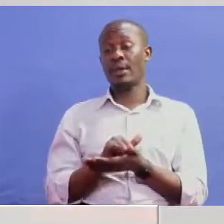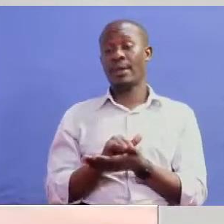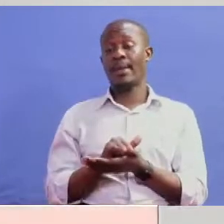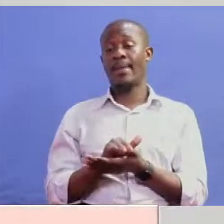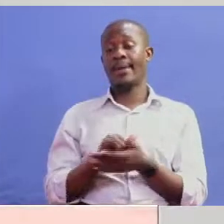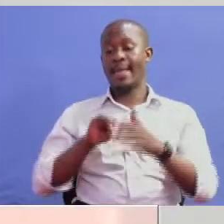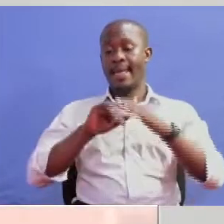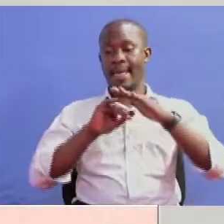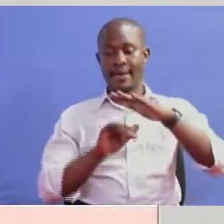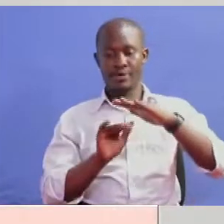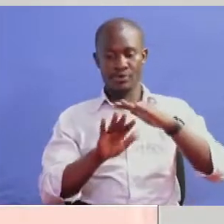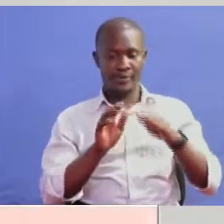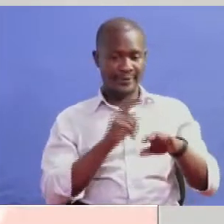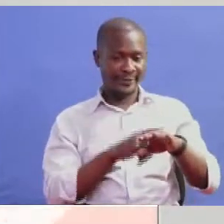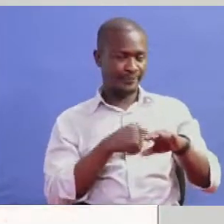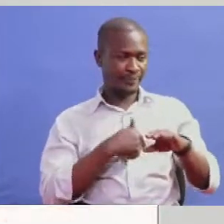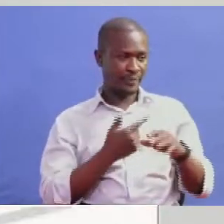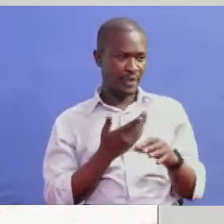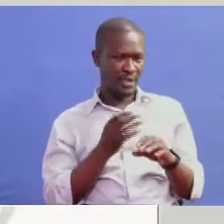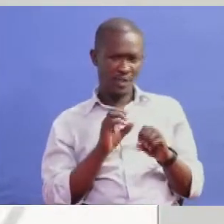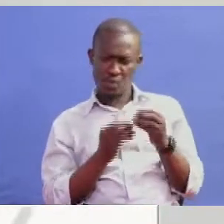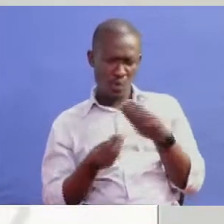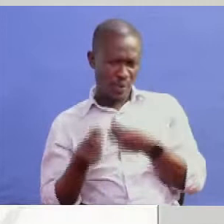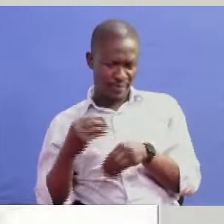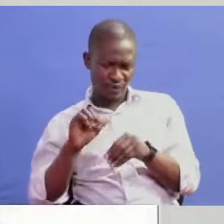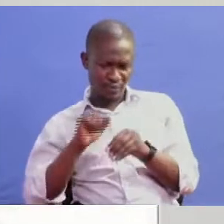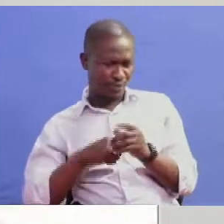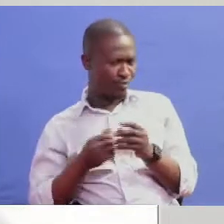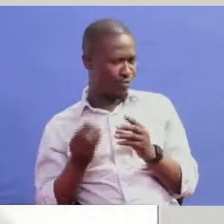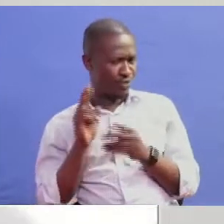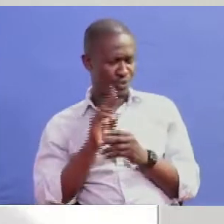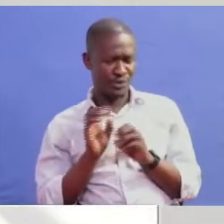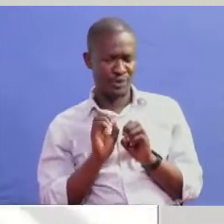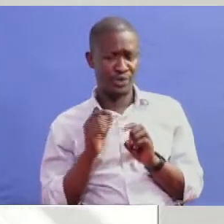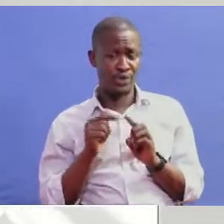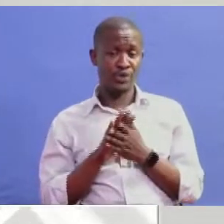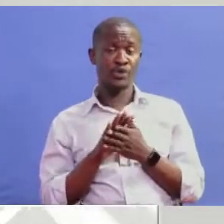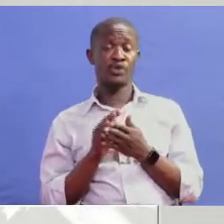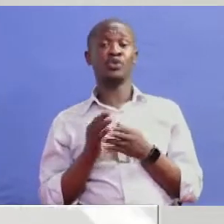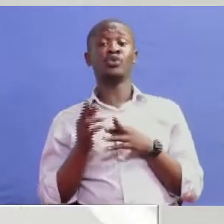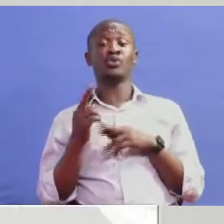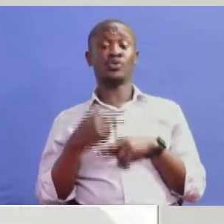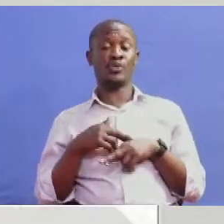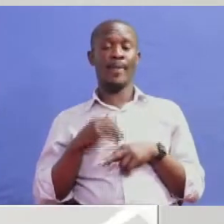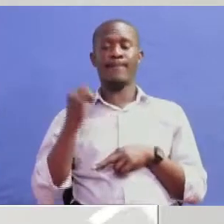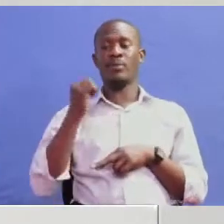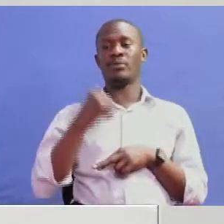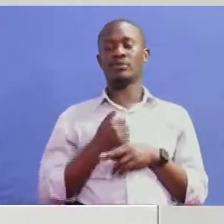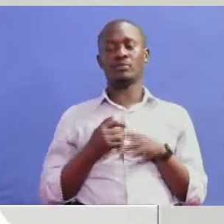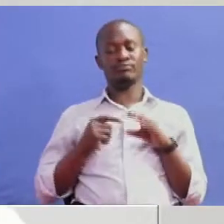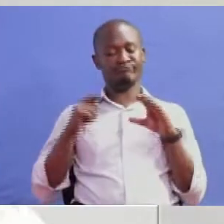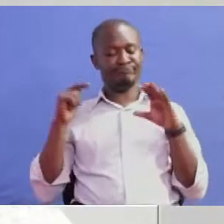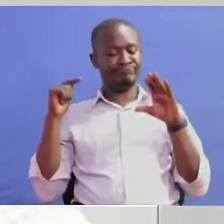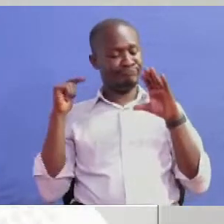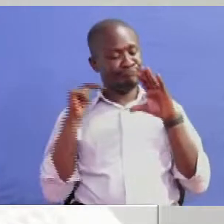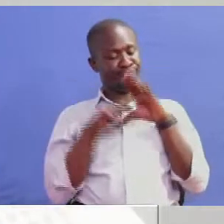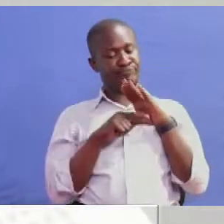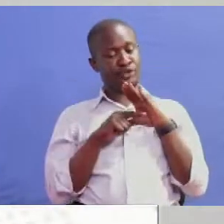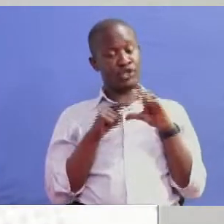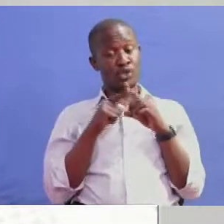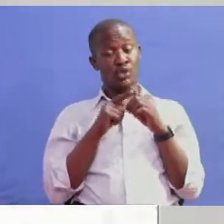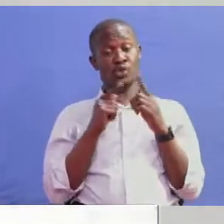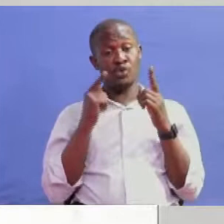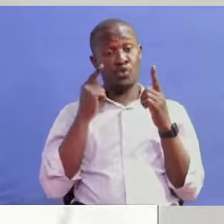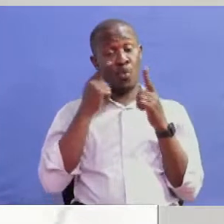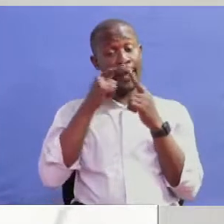your tenure, the war on corruption will not be used to settle political scores, to target